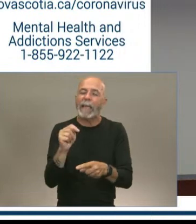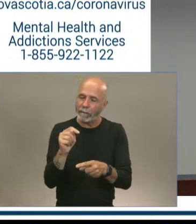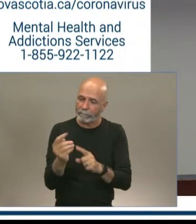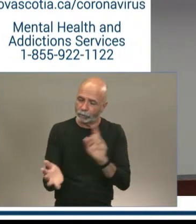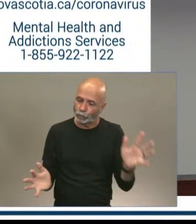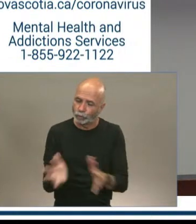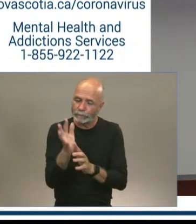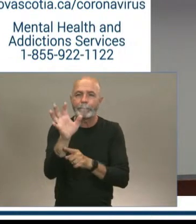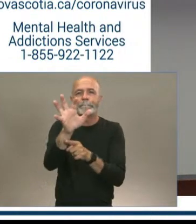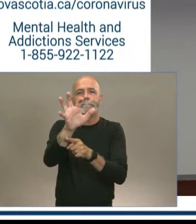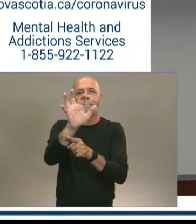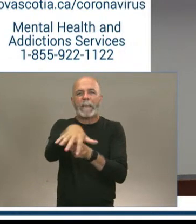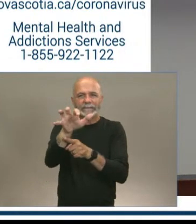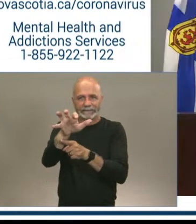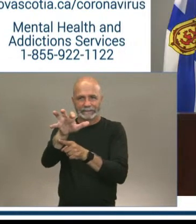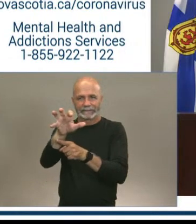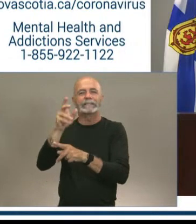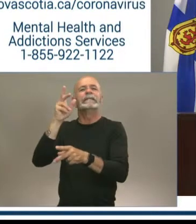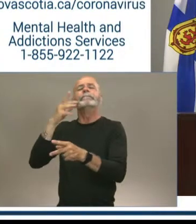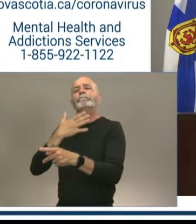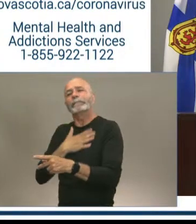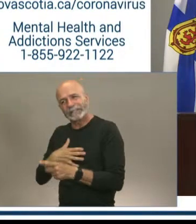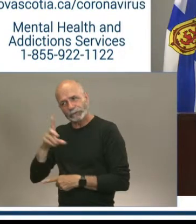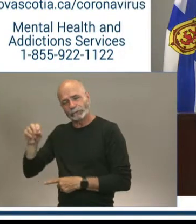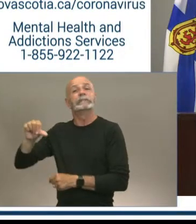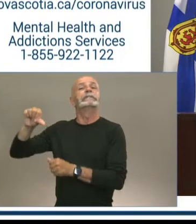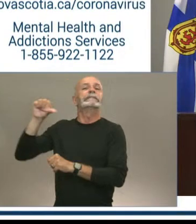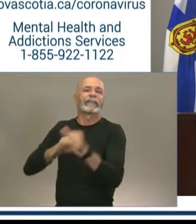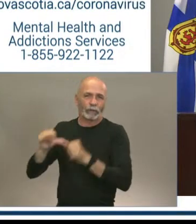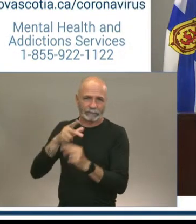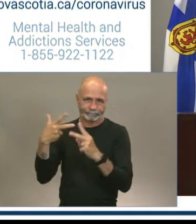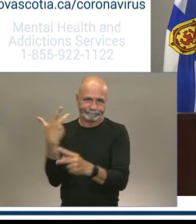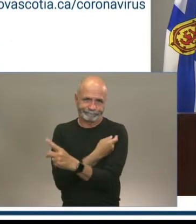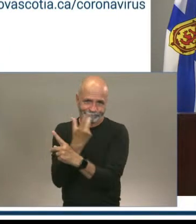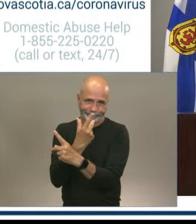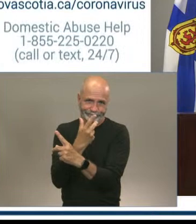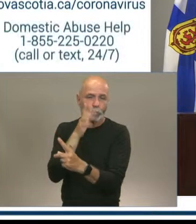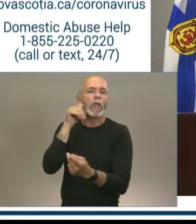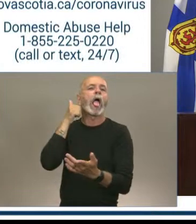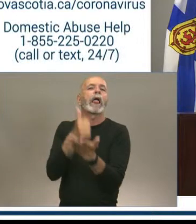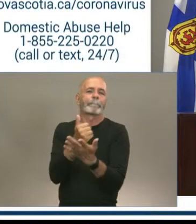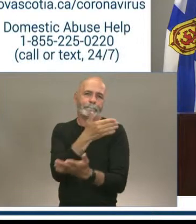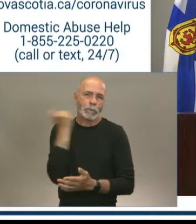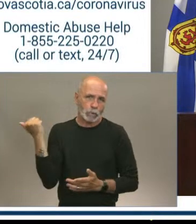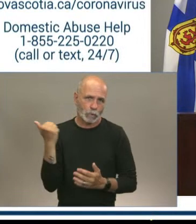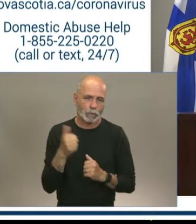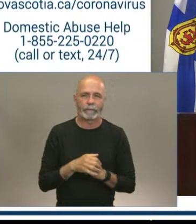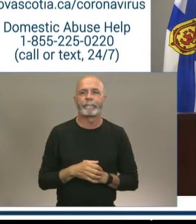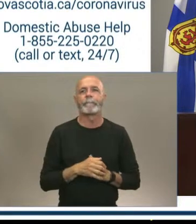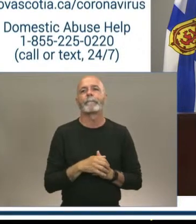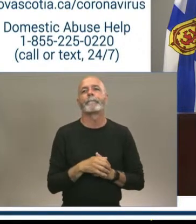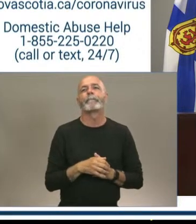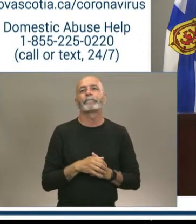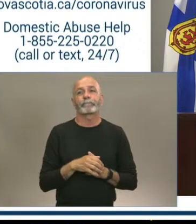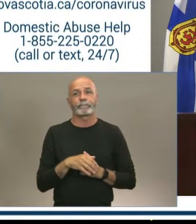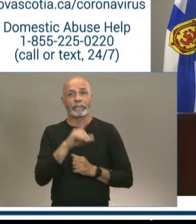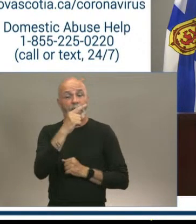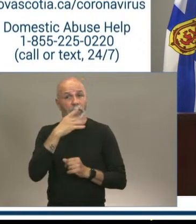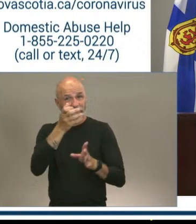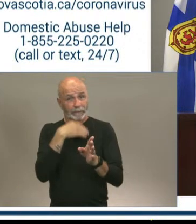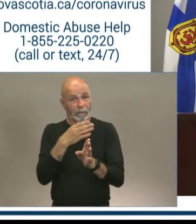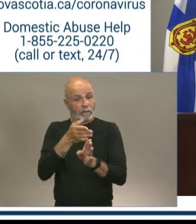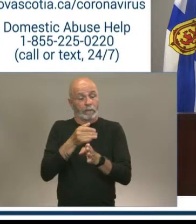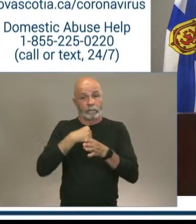other out. Go ahead with your follow-up. Premier, a question about the border. We're opening tomorrow to people outside